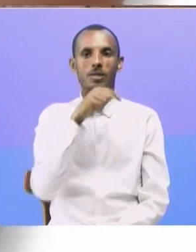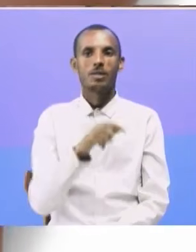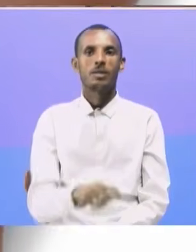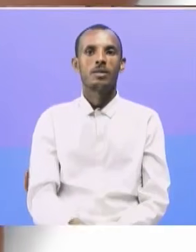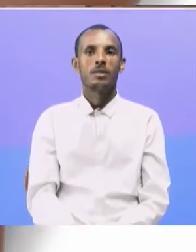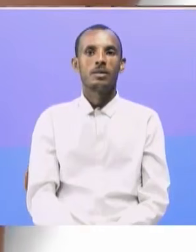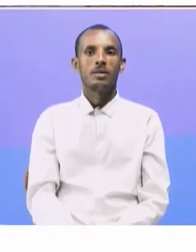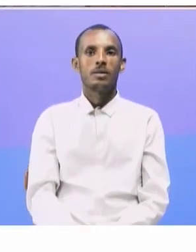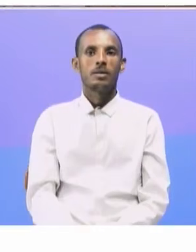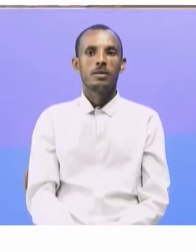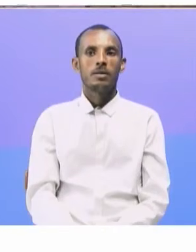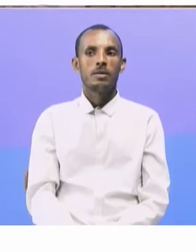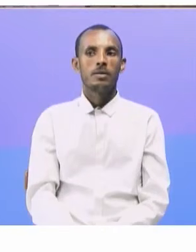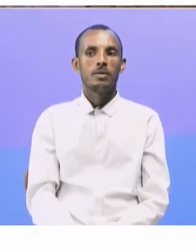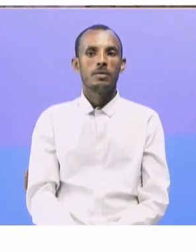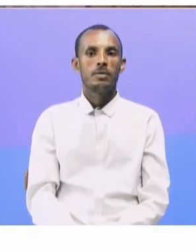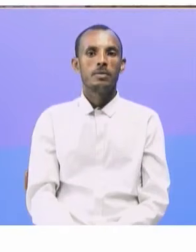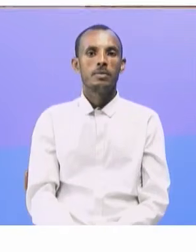false.